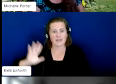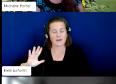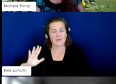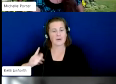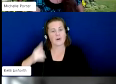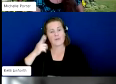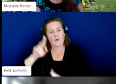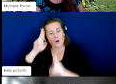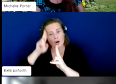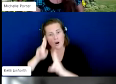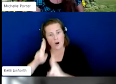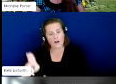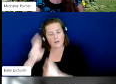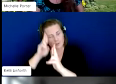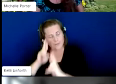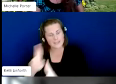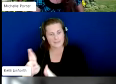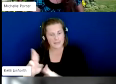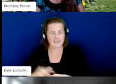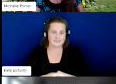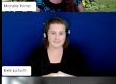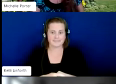deep respect.